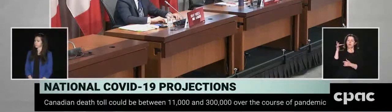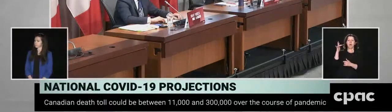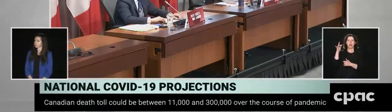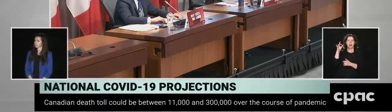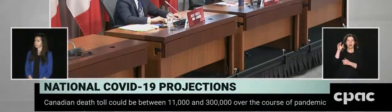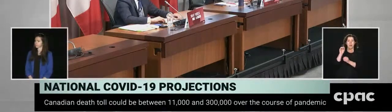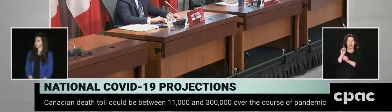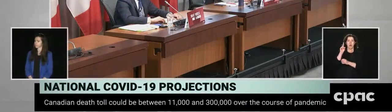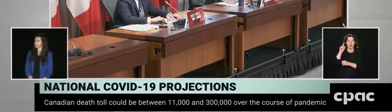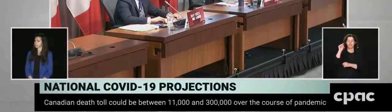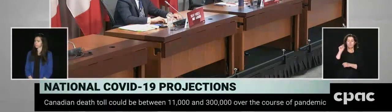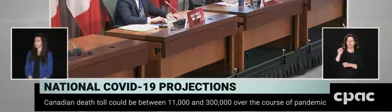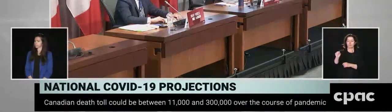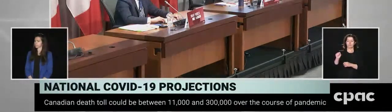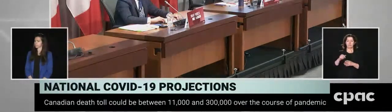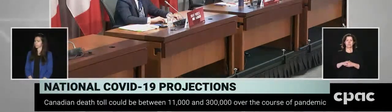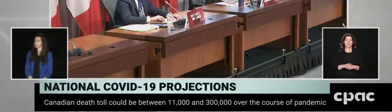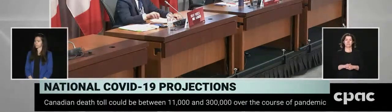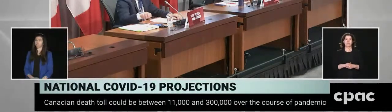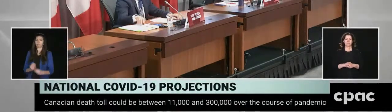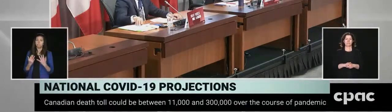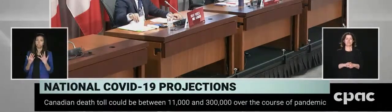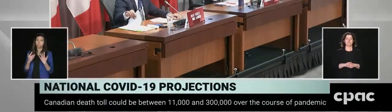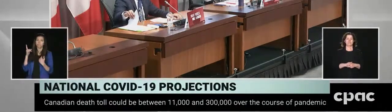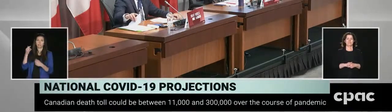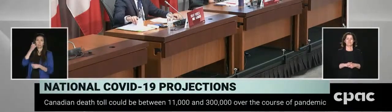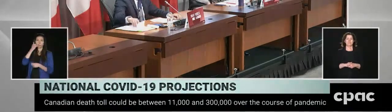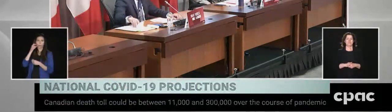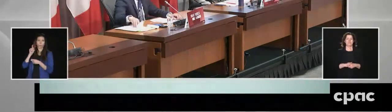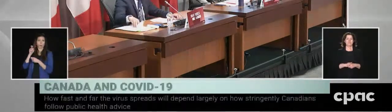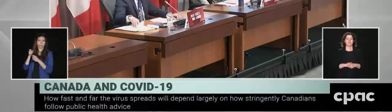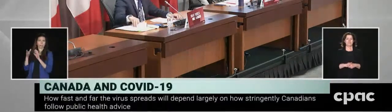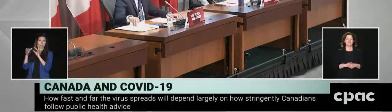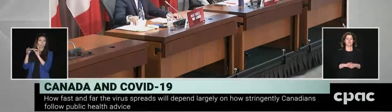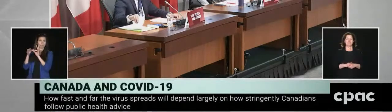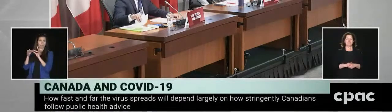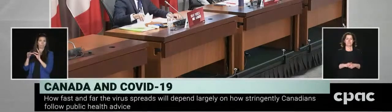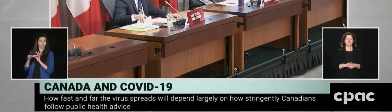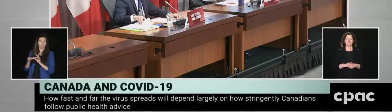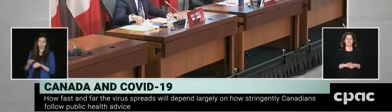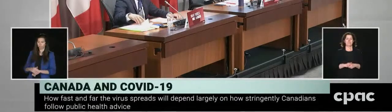participants register. Courte pause pendant que les participants s'enregistrent.